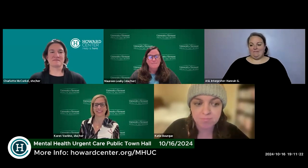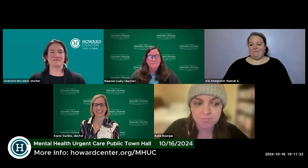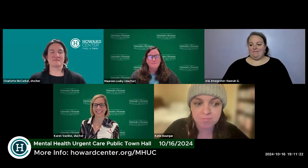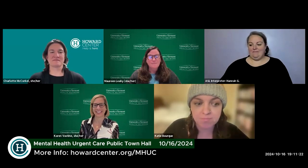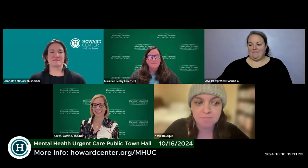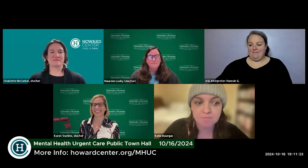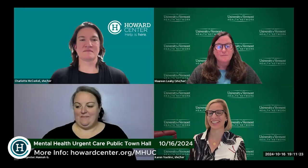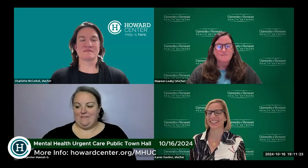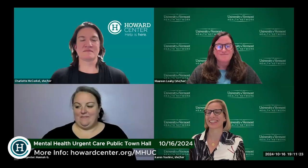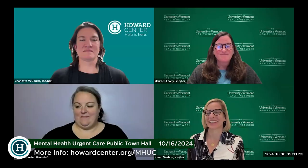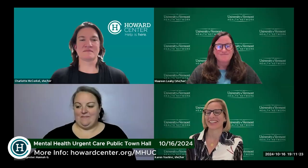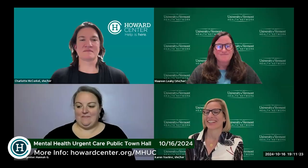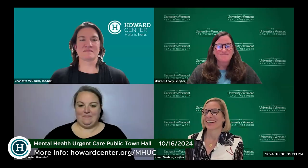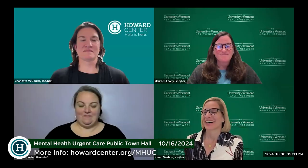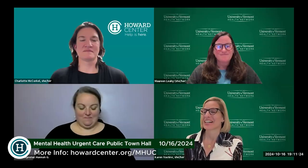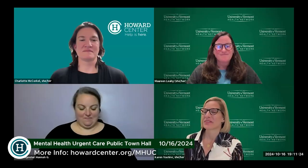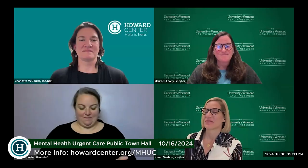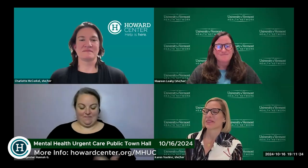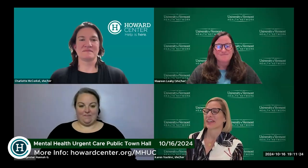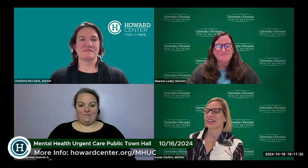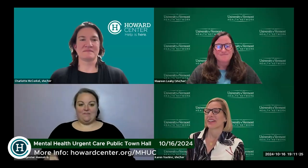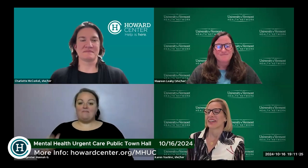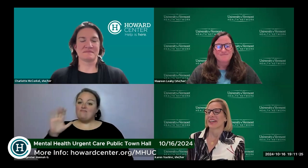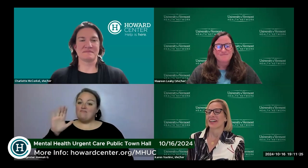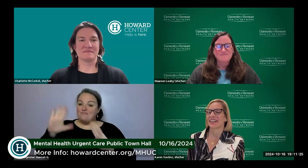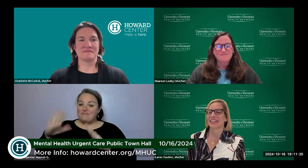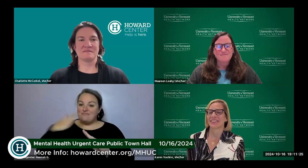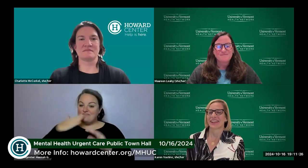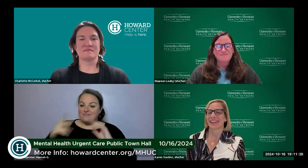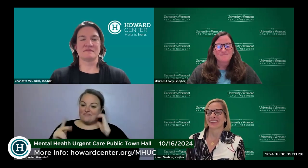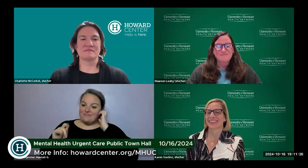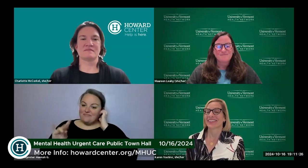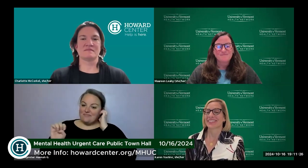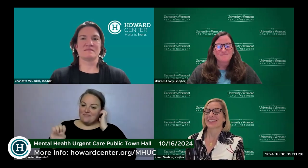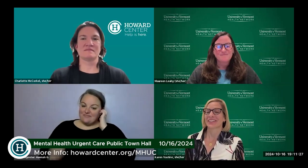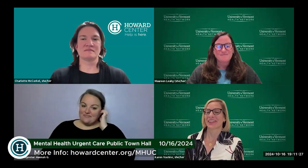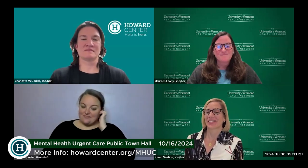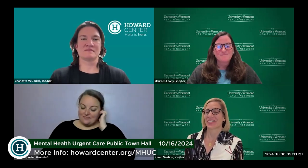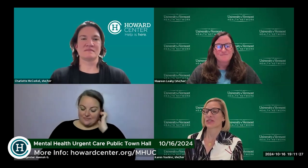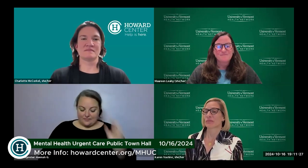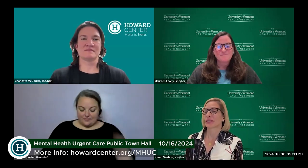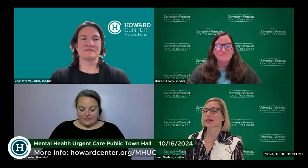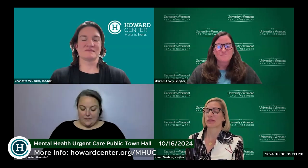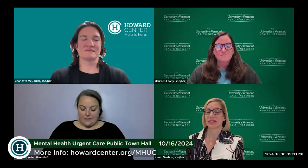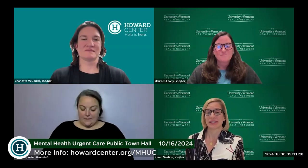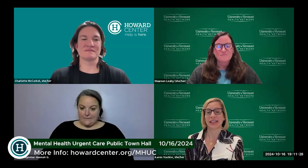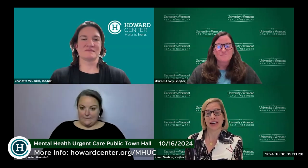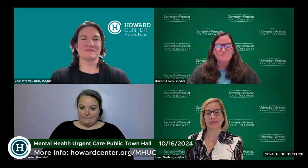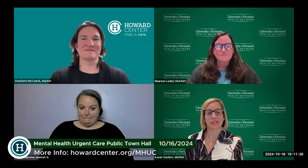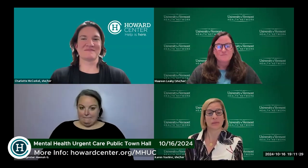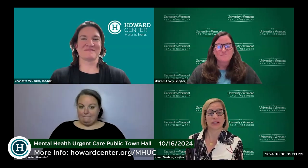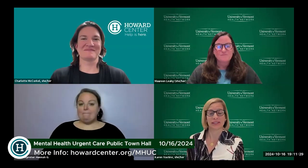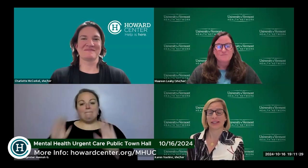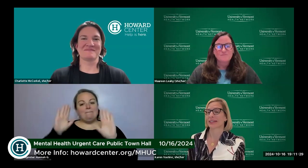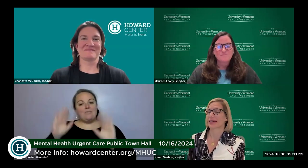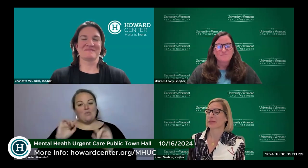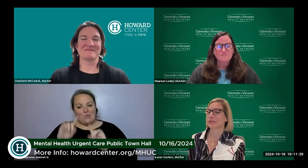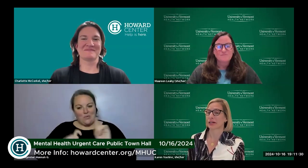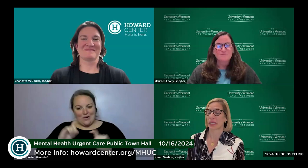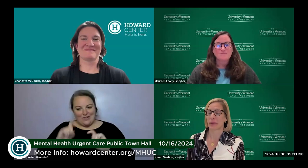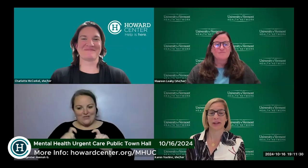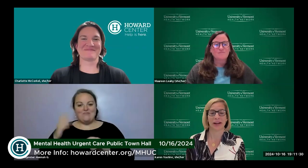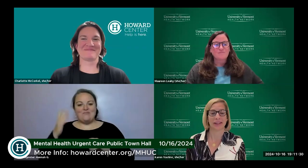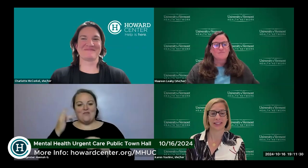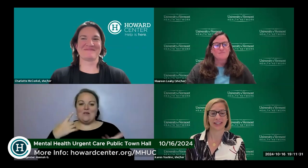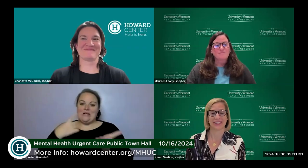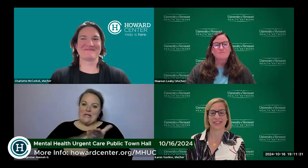okay great thank you katie um uh and this is a great question because we did have to spend a lot